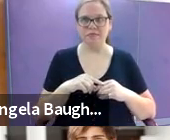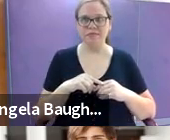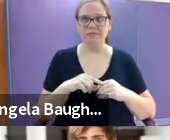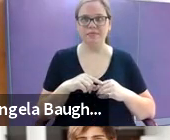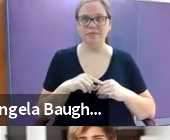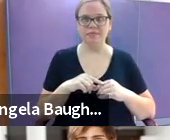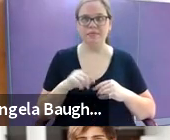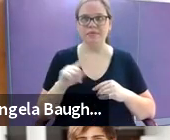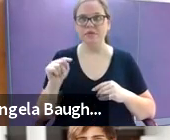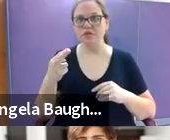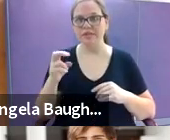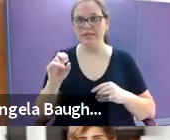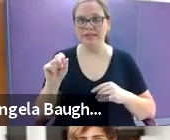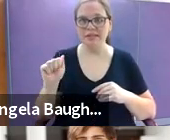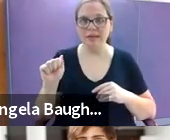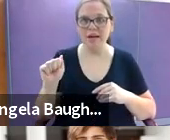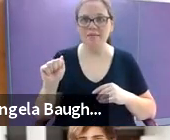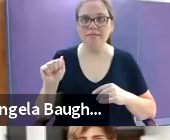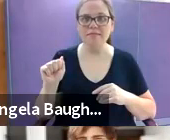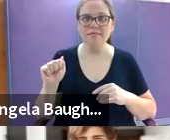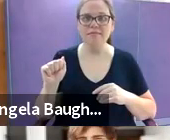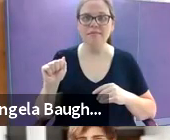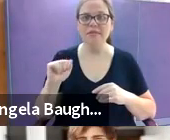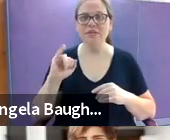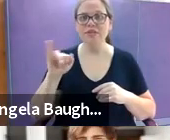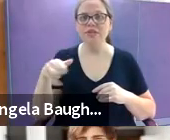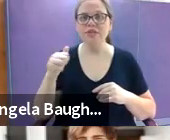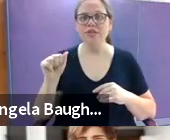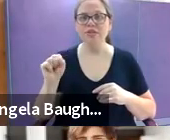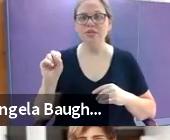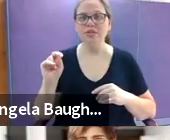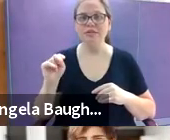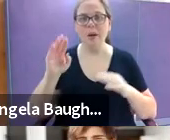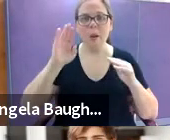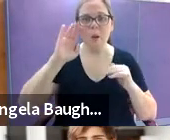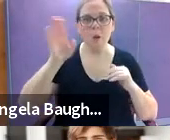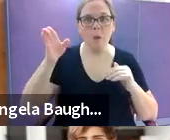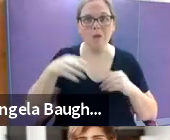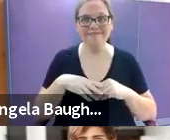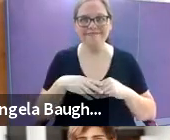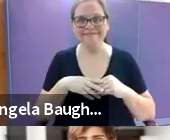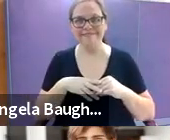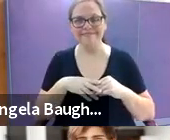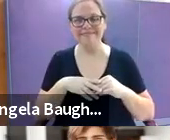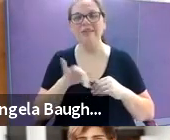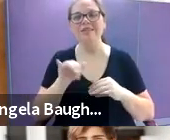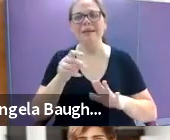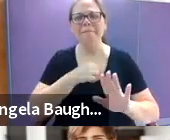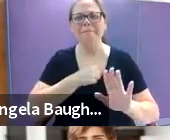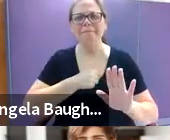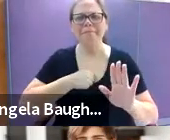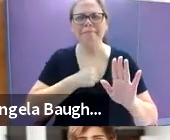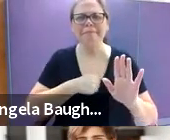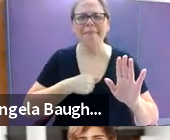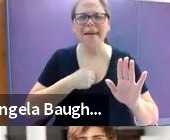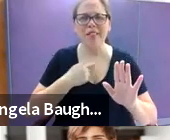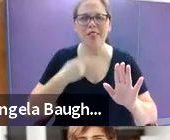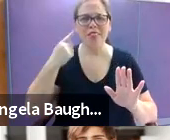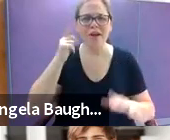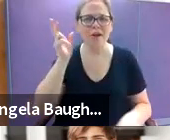yep. Thank you. Jason. Hello. Oh, Jason, I'm sorry. I don't know why I thought I heard